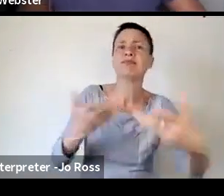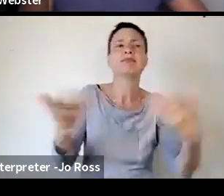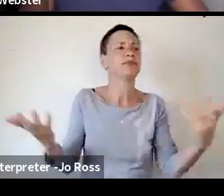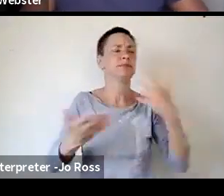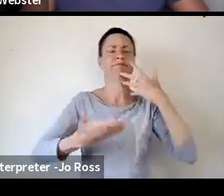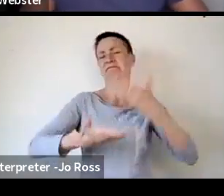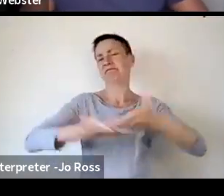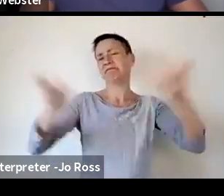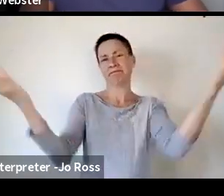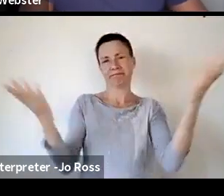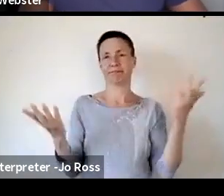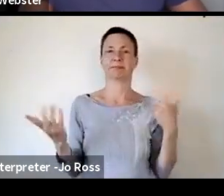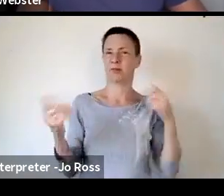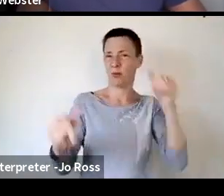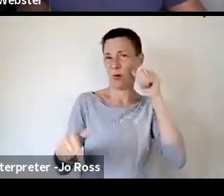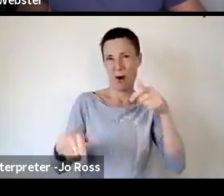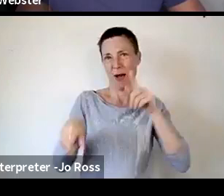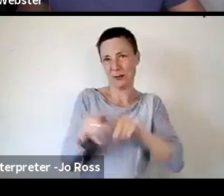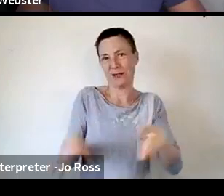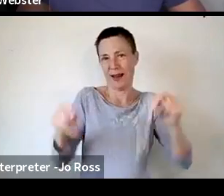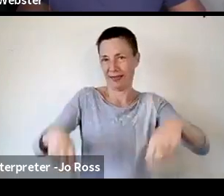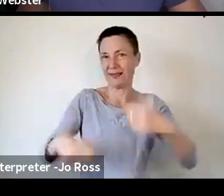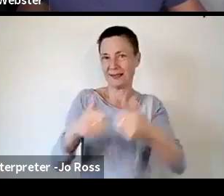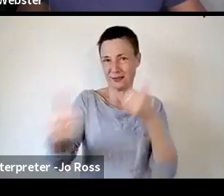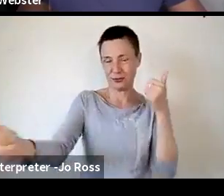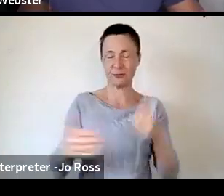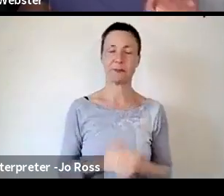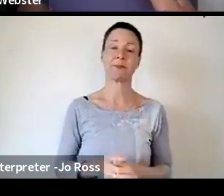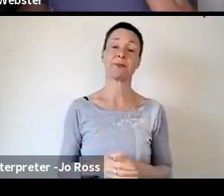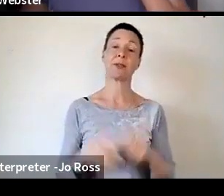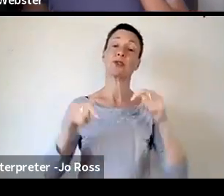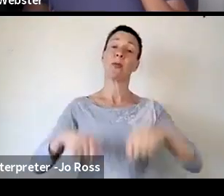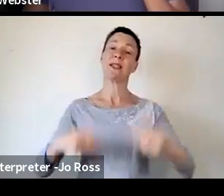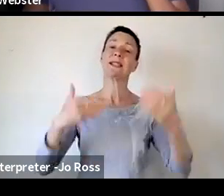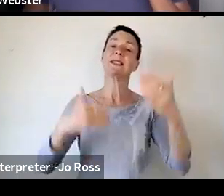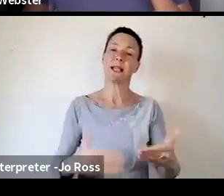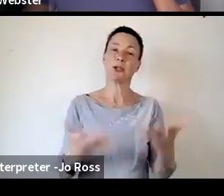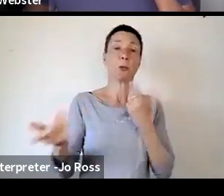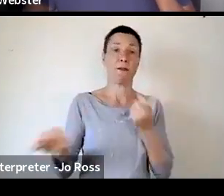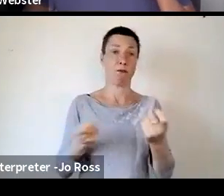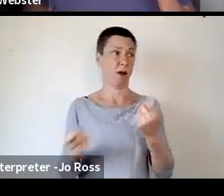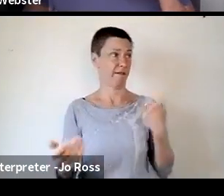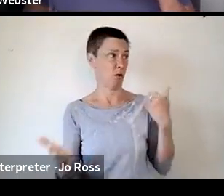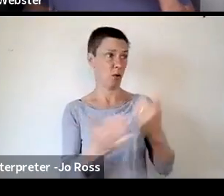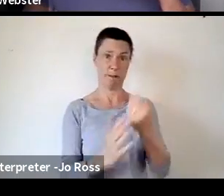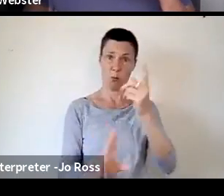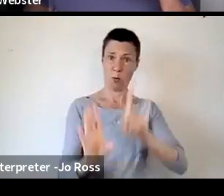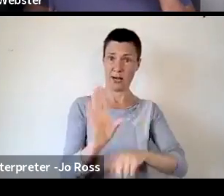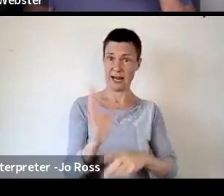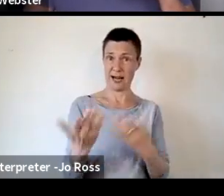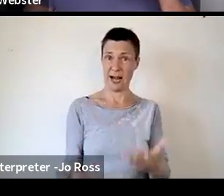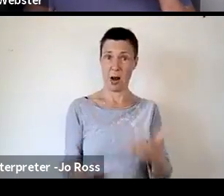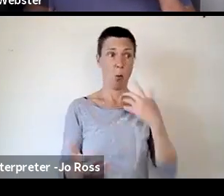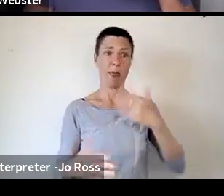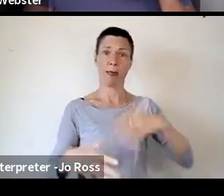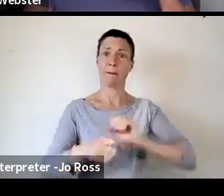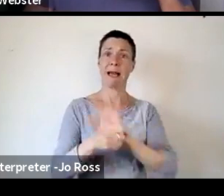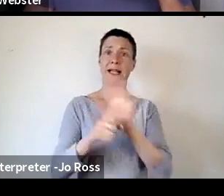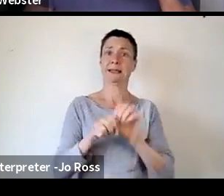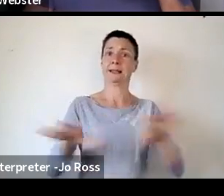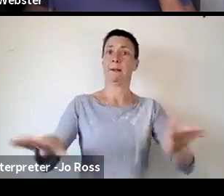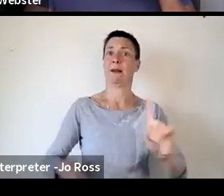how it is in this industry. And these sessions we've been running for a year or so now, ever since the pandemic